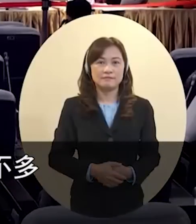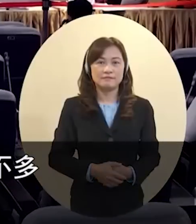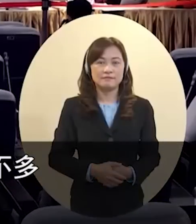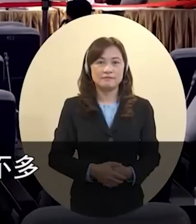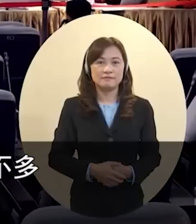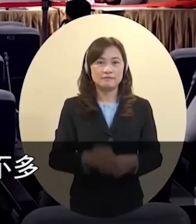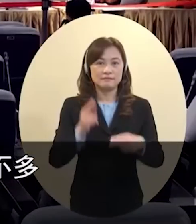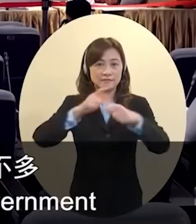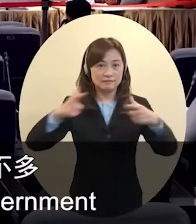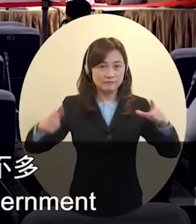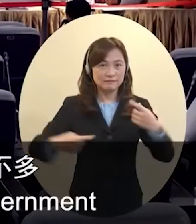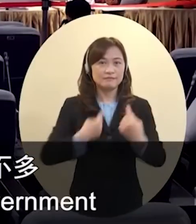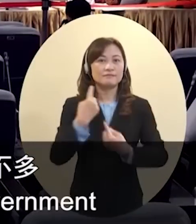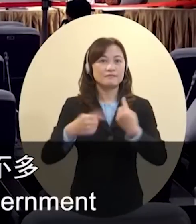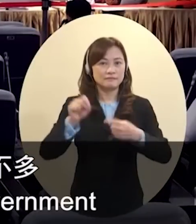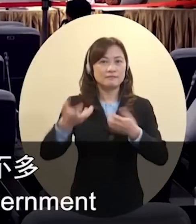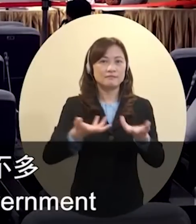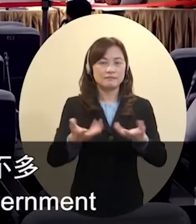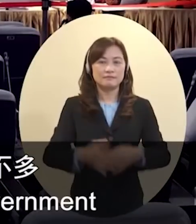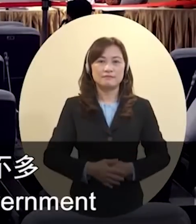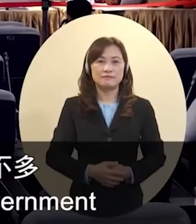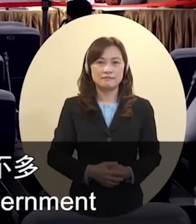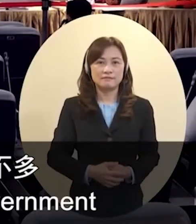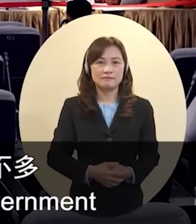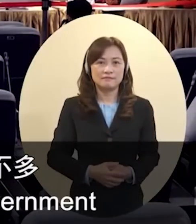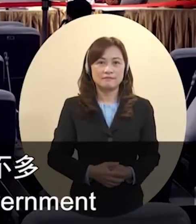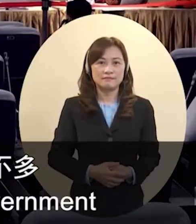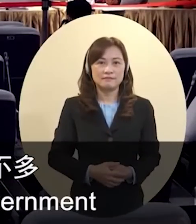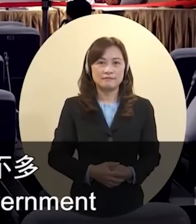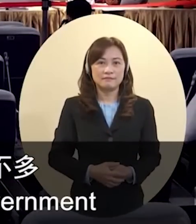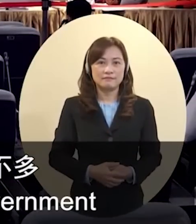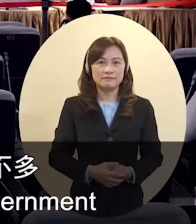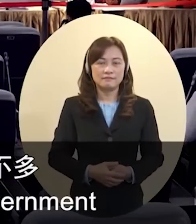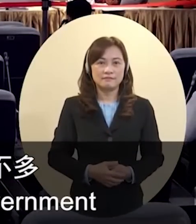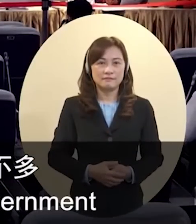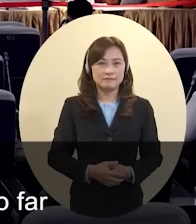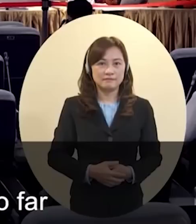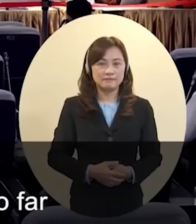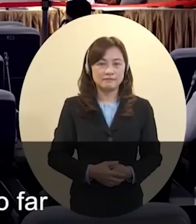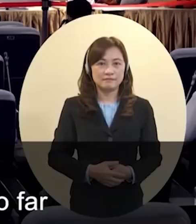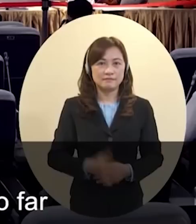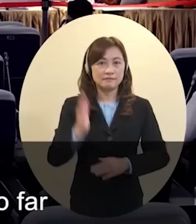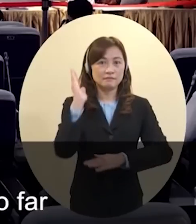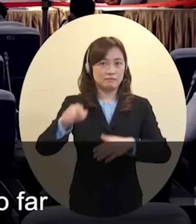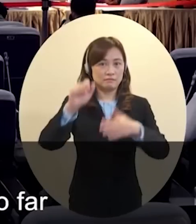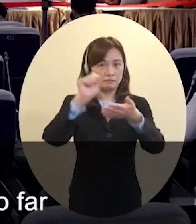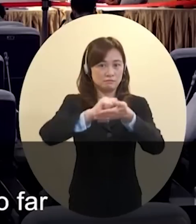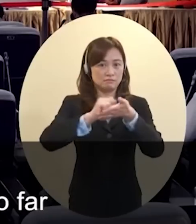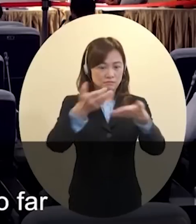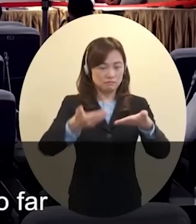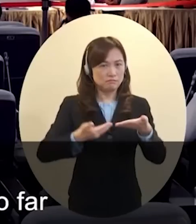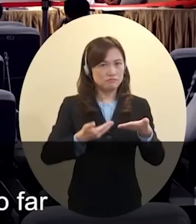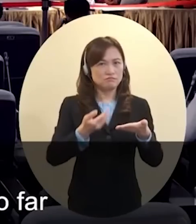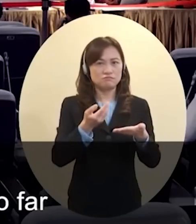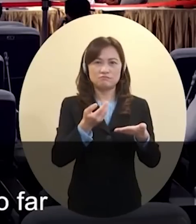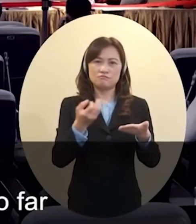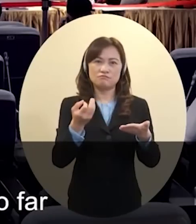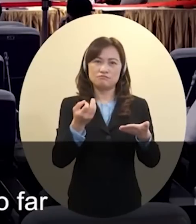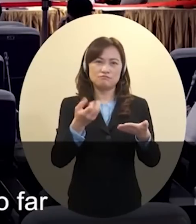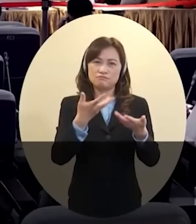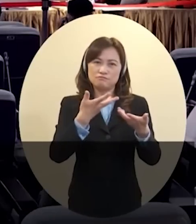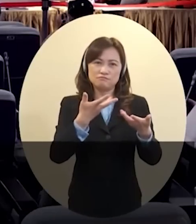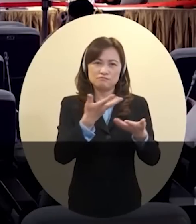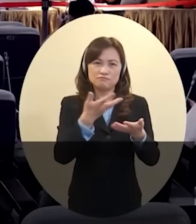Freedom of religion. Well, there's nothing much from the government, and also nothing much also from